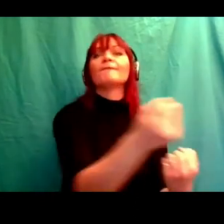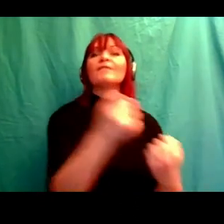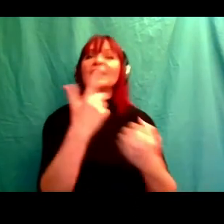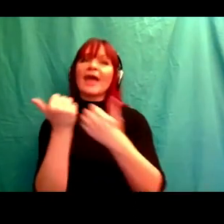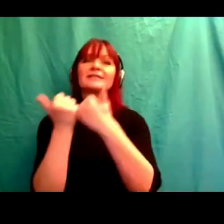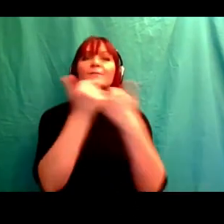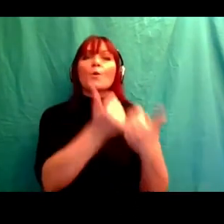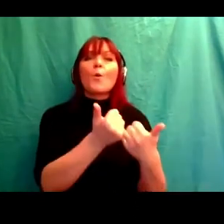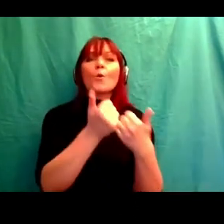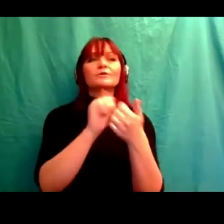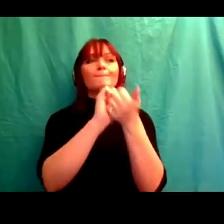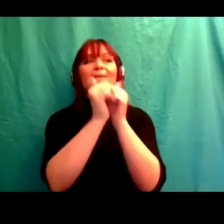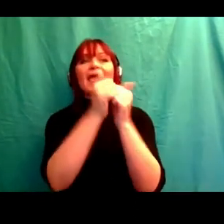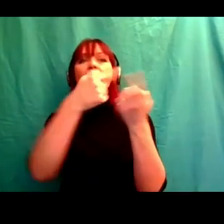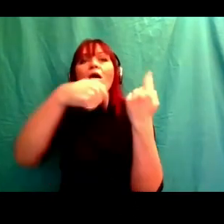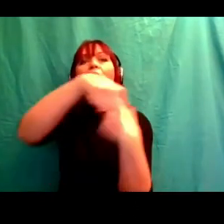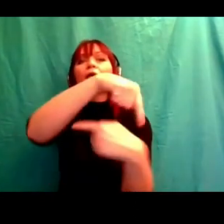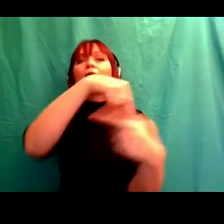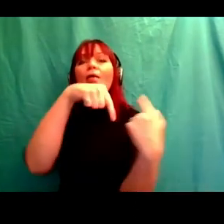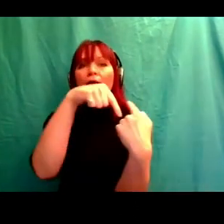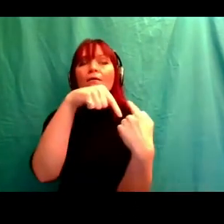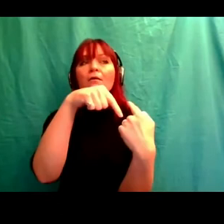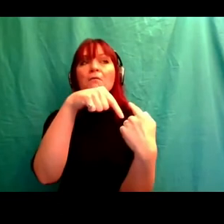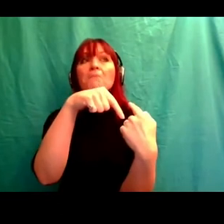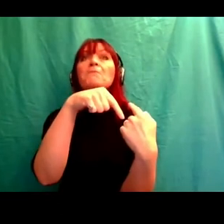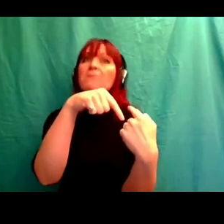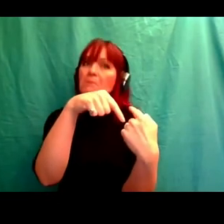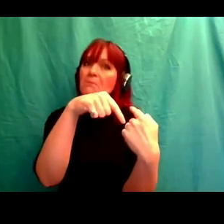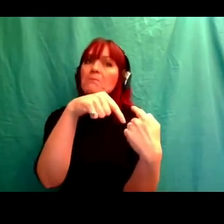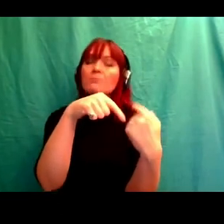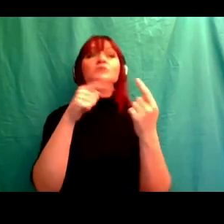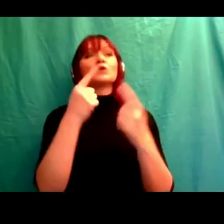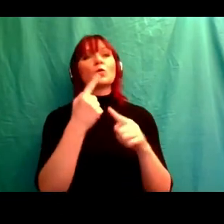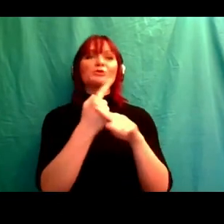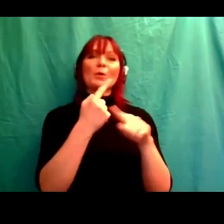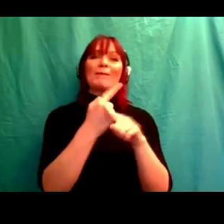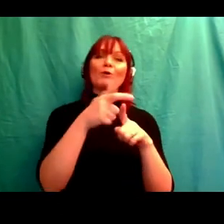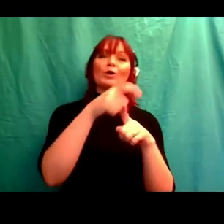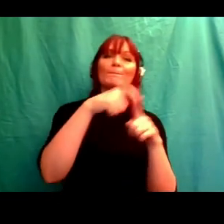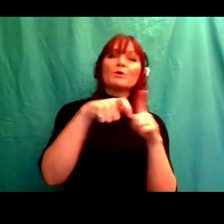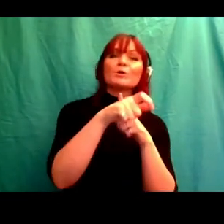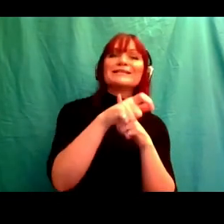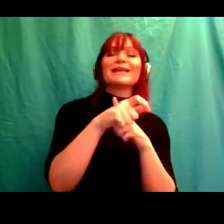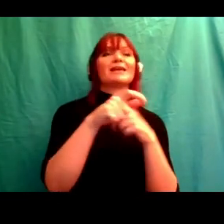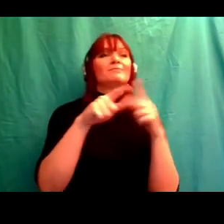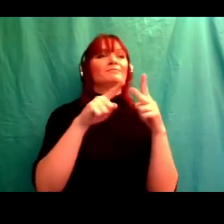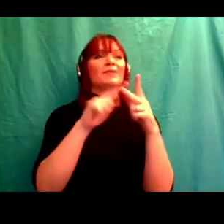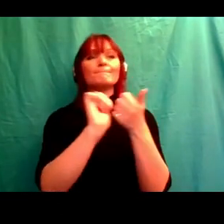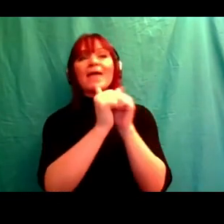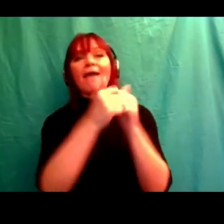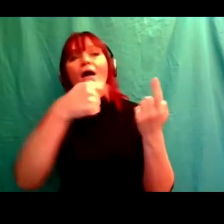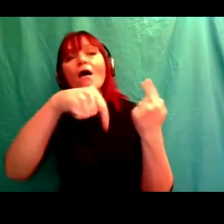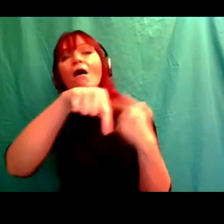learning for carers? So some of that is about community-led and community-based peer learning. Some will be about formally